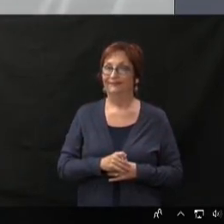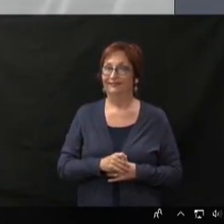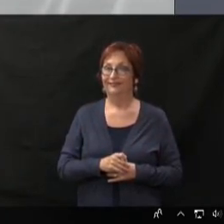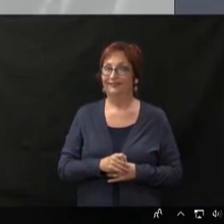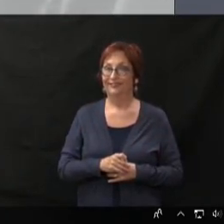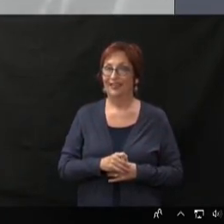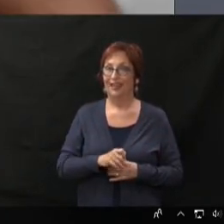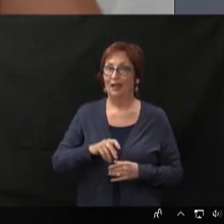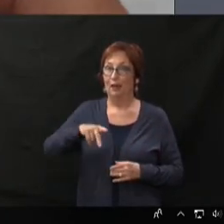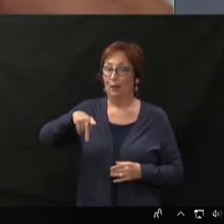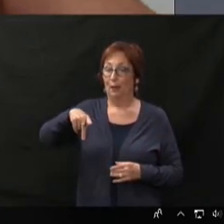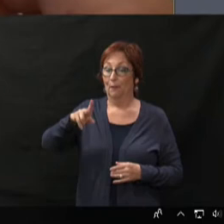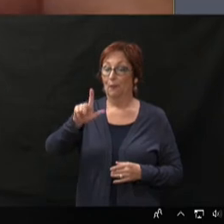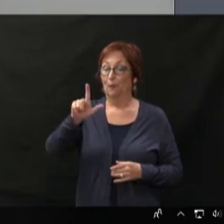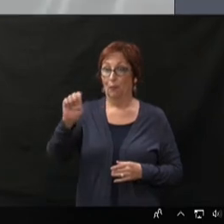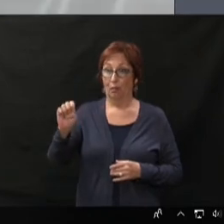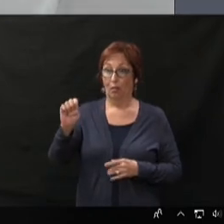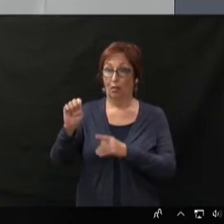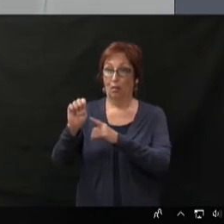Pole,